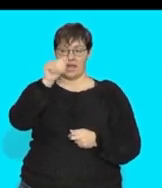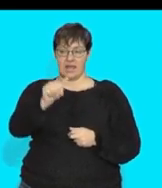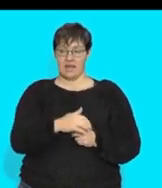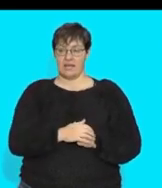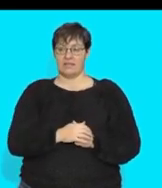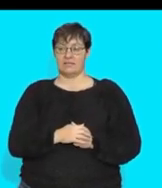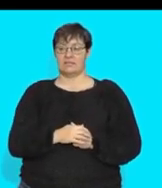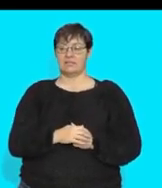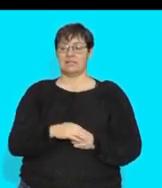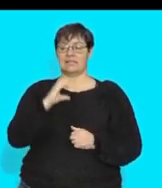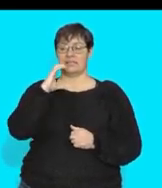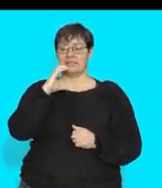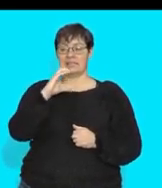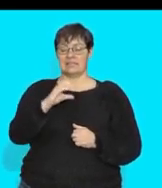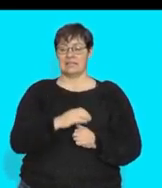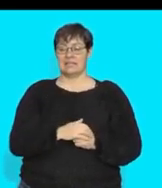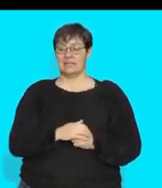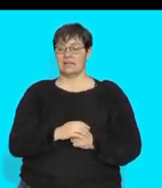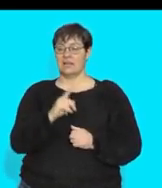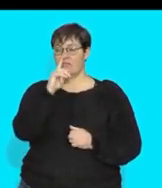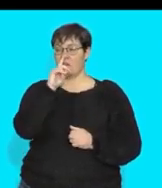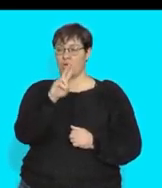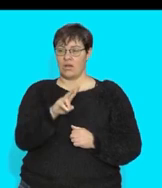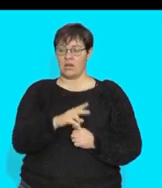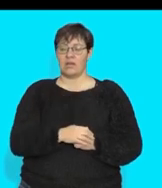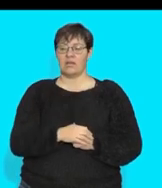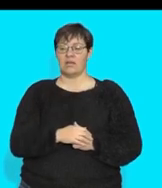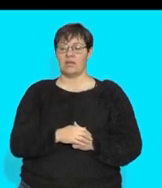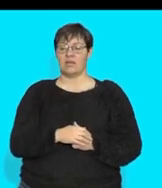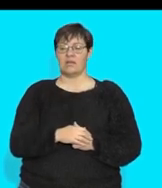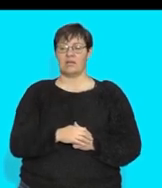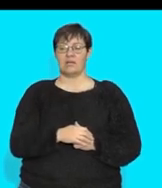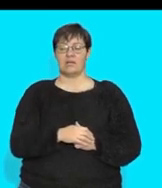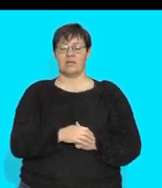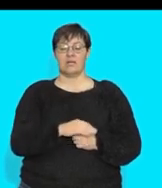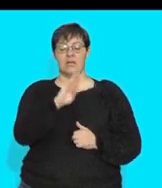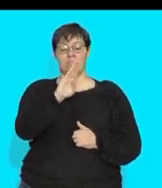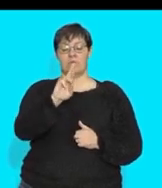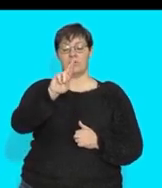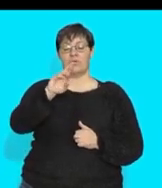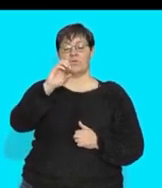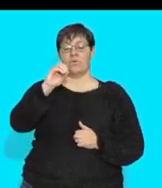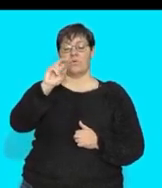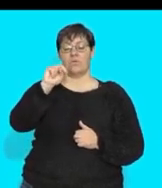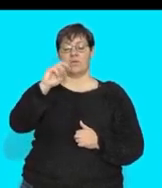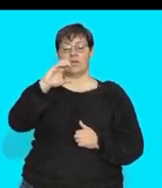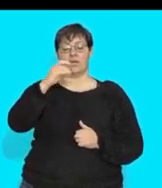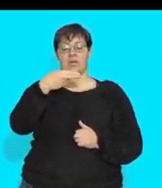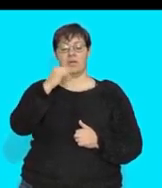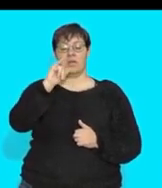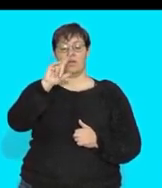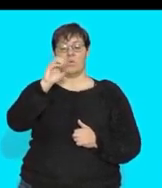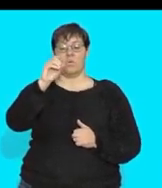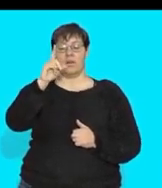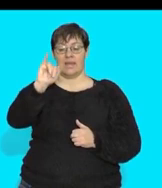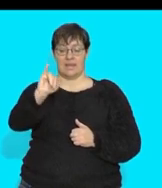And number C, if you have a look, is going to be my bronchioles. See, they come up quite often,